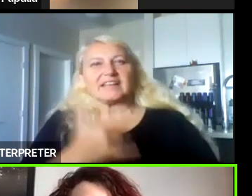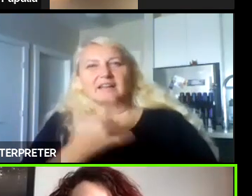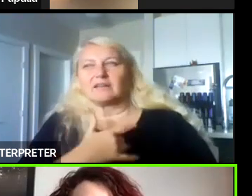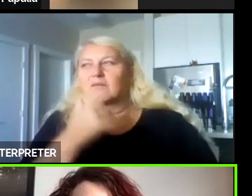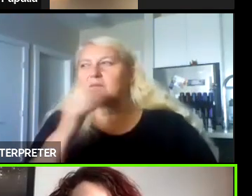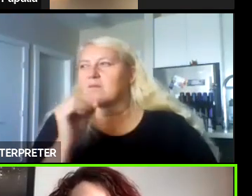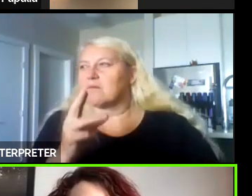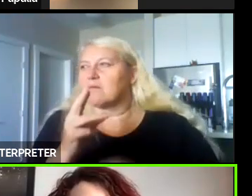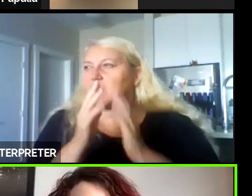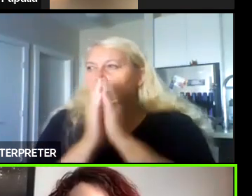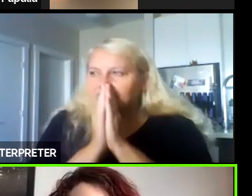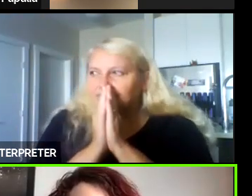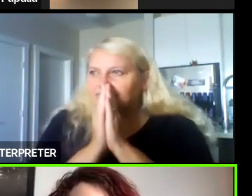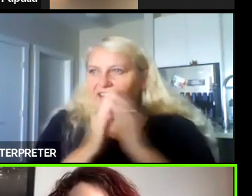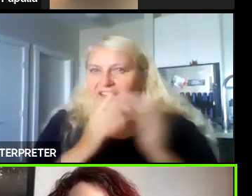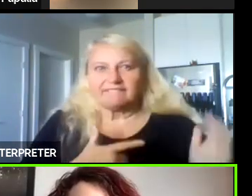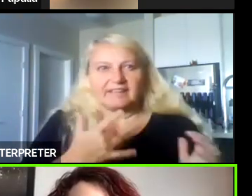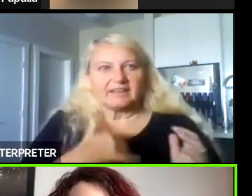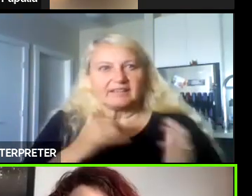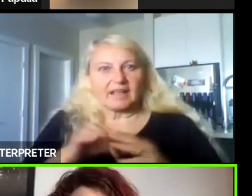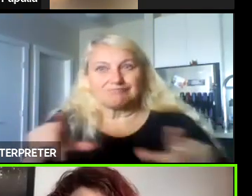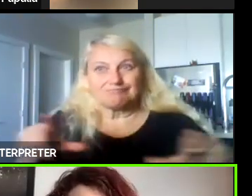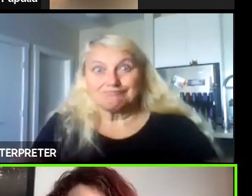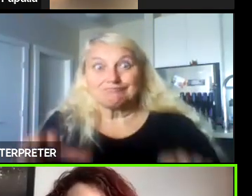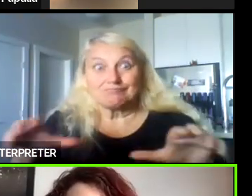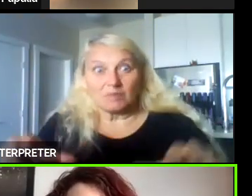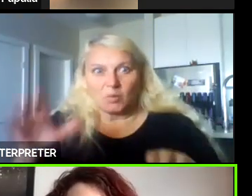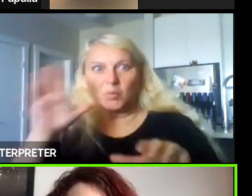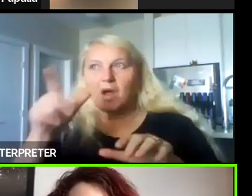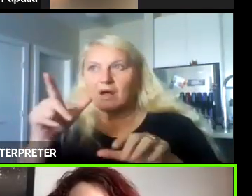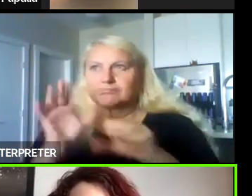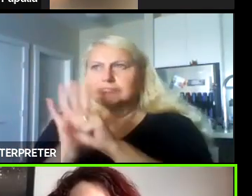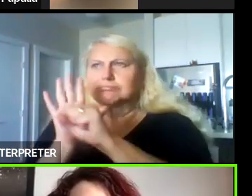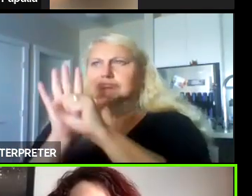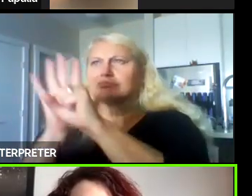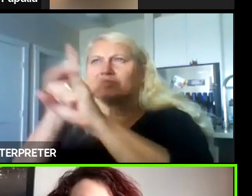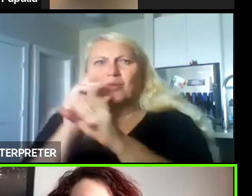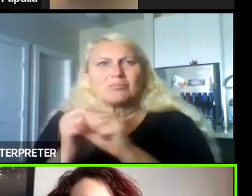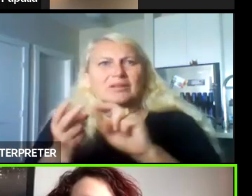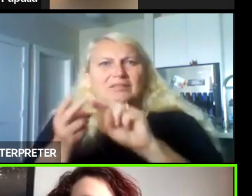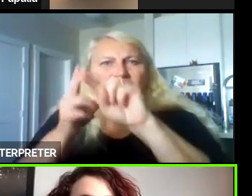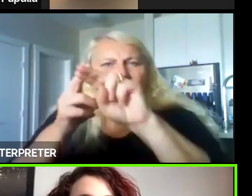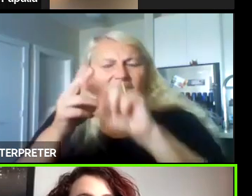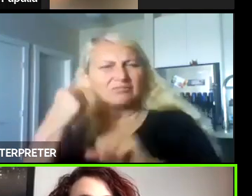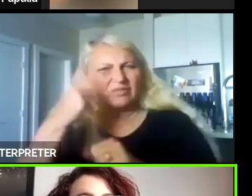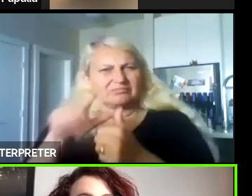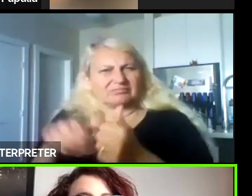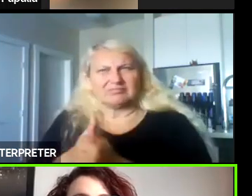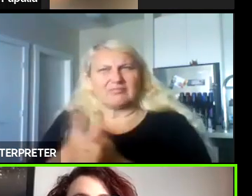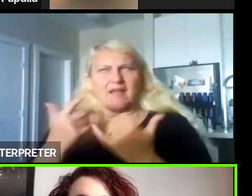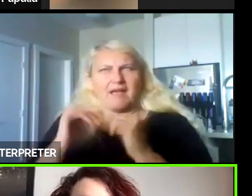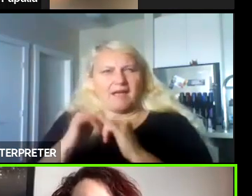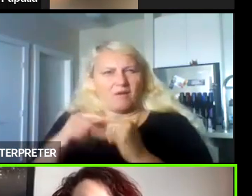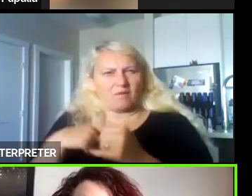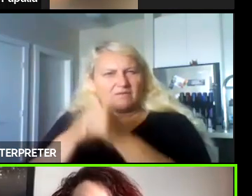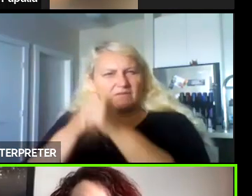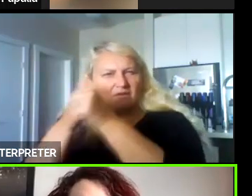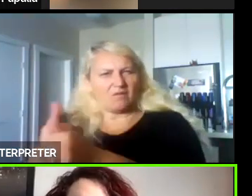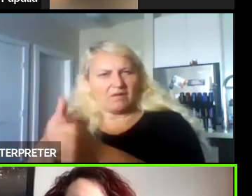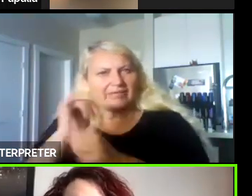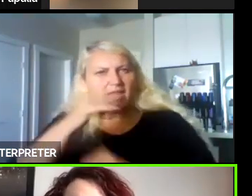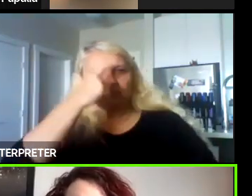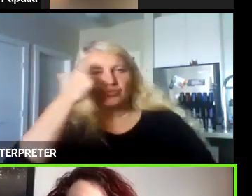productivity in the midst of this, and how do we attend to all of those aspects of trauma that make us